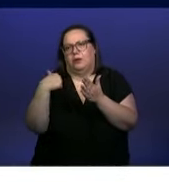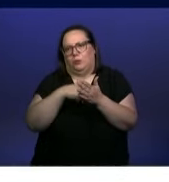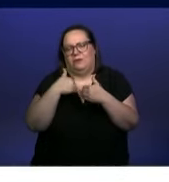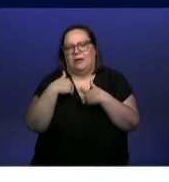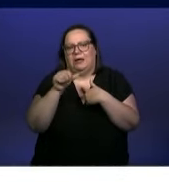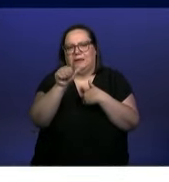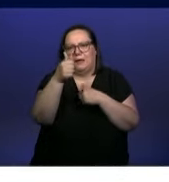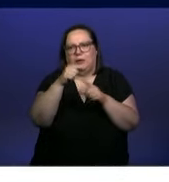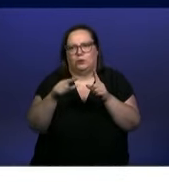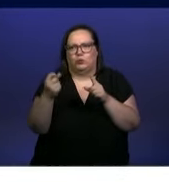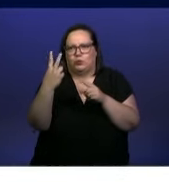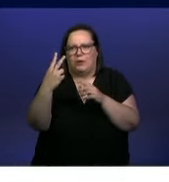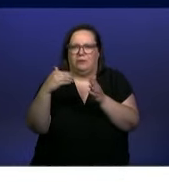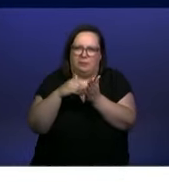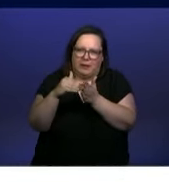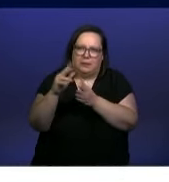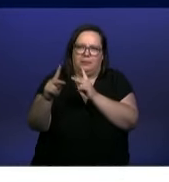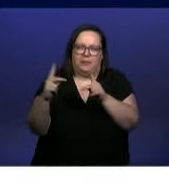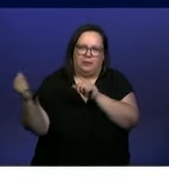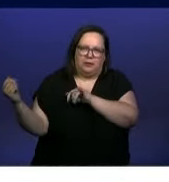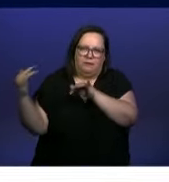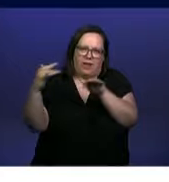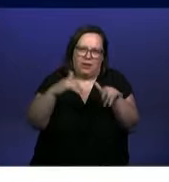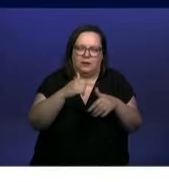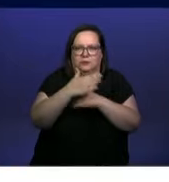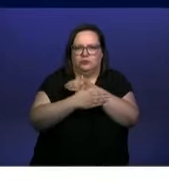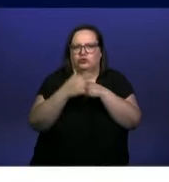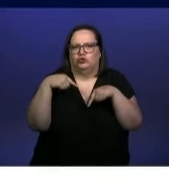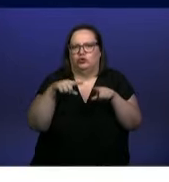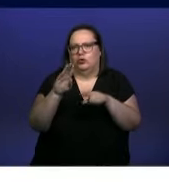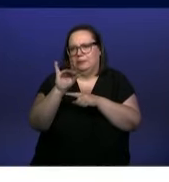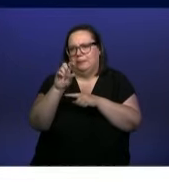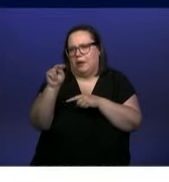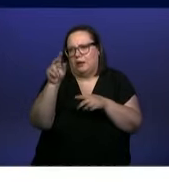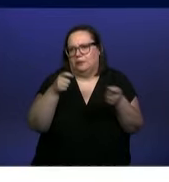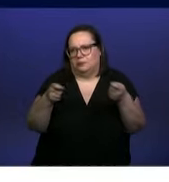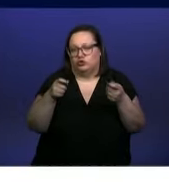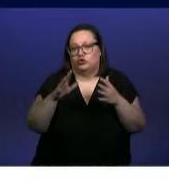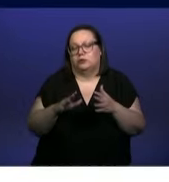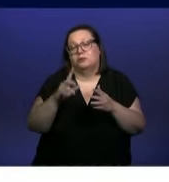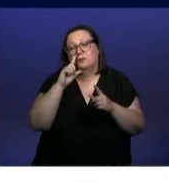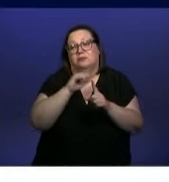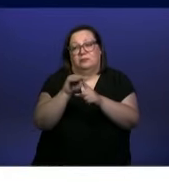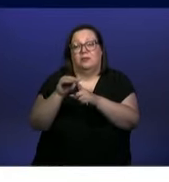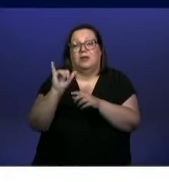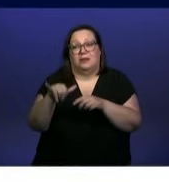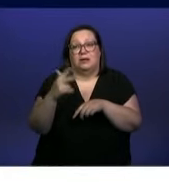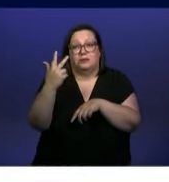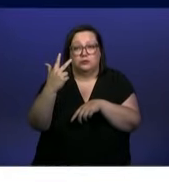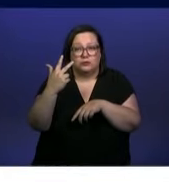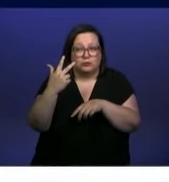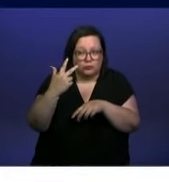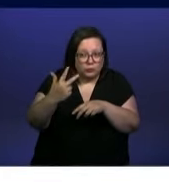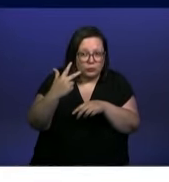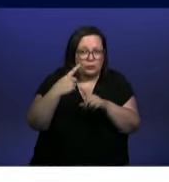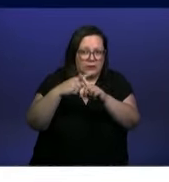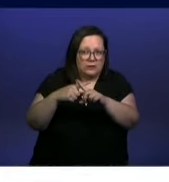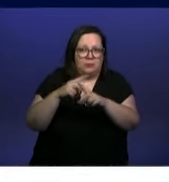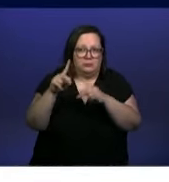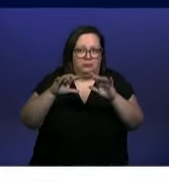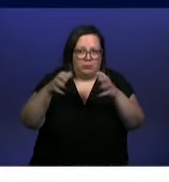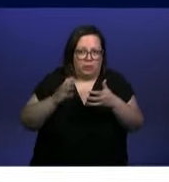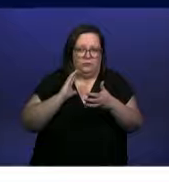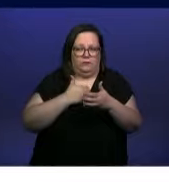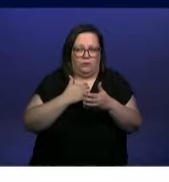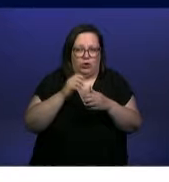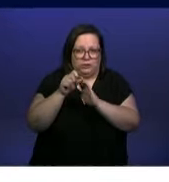people invade this country during the Biden administration. And I remind folks, this is three times the population of our state. It's massive when you put it into